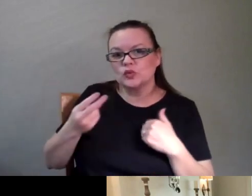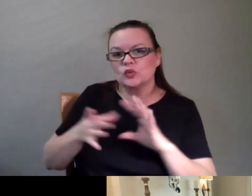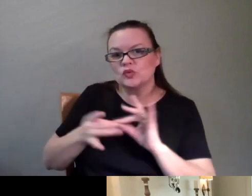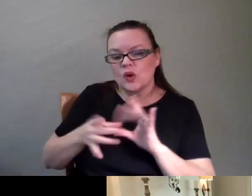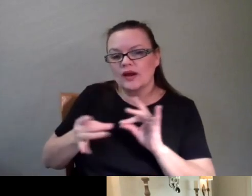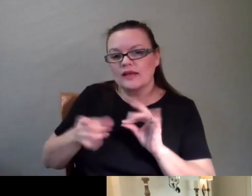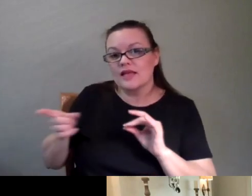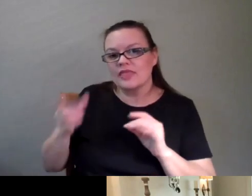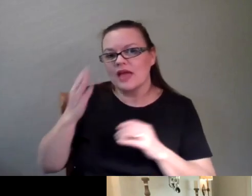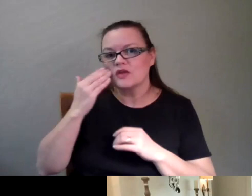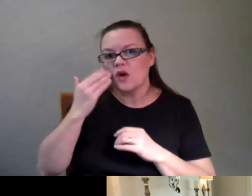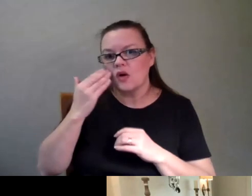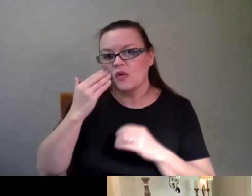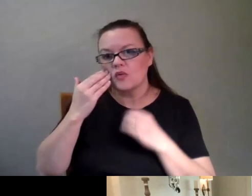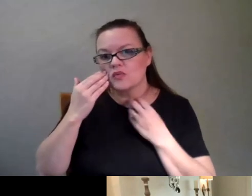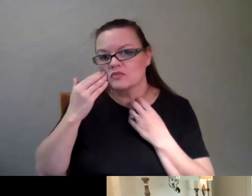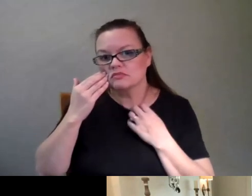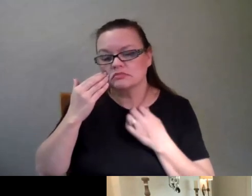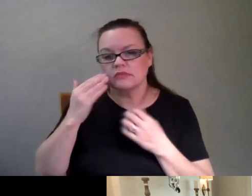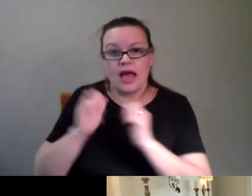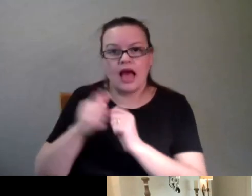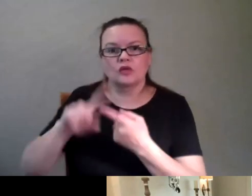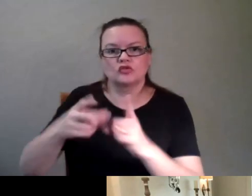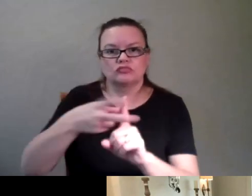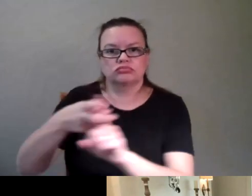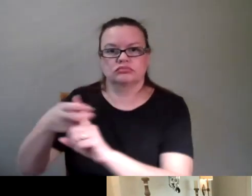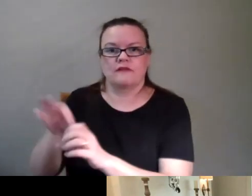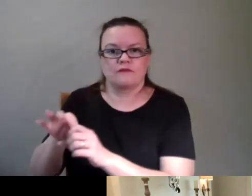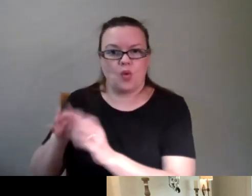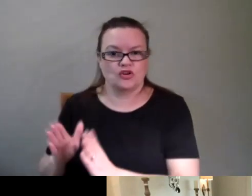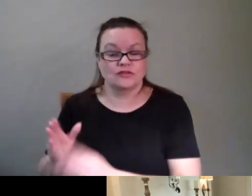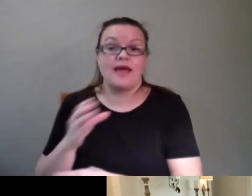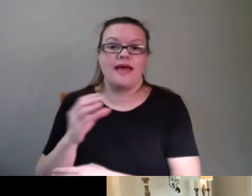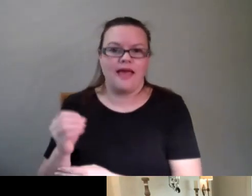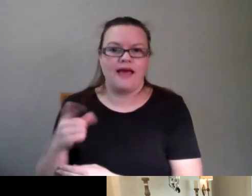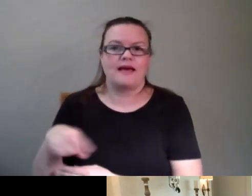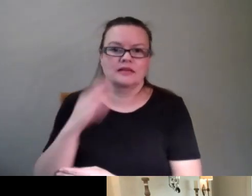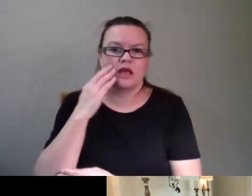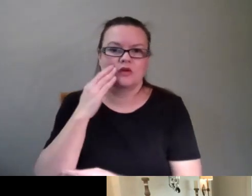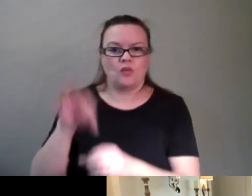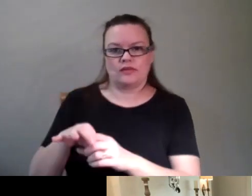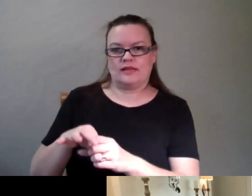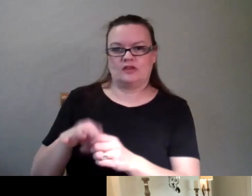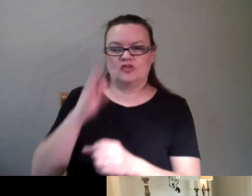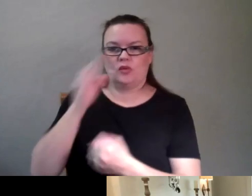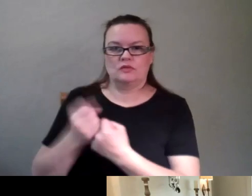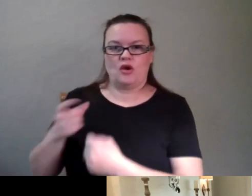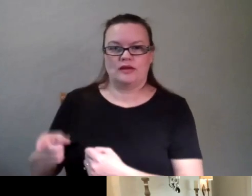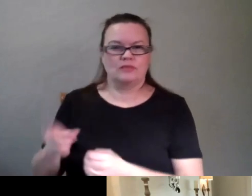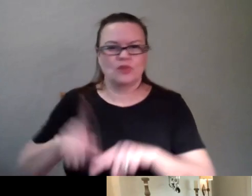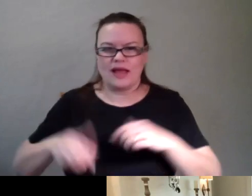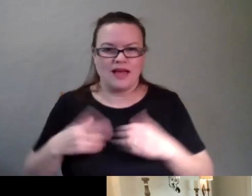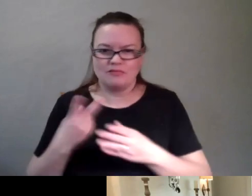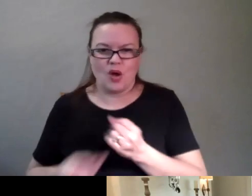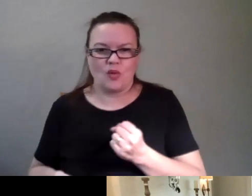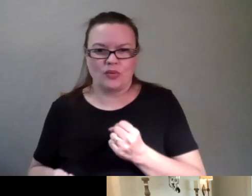they did a better job turning out their voters. Well, it can't be both. You either had polling that said what the